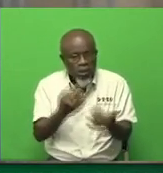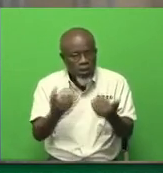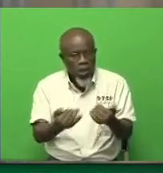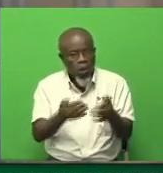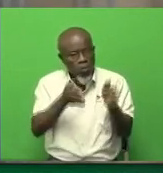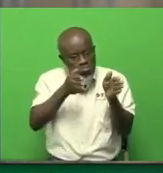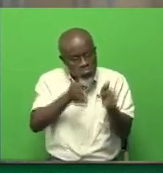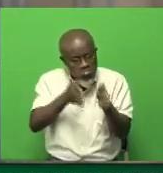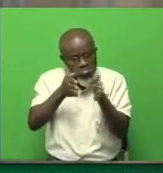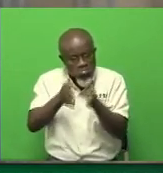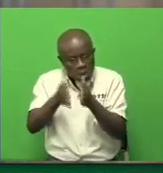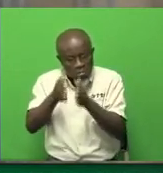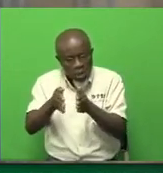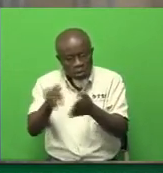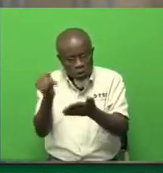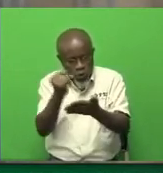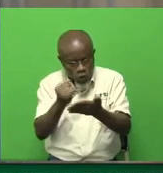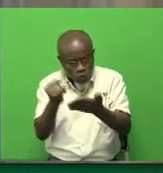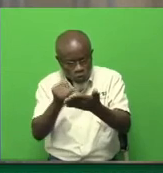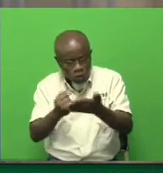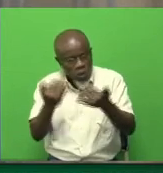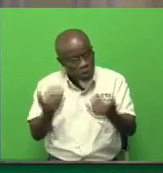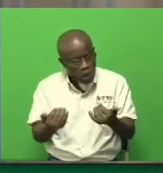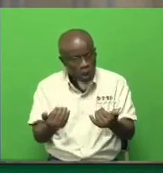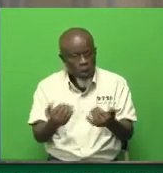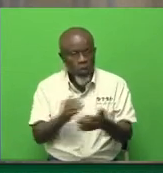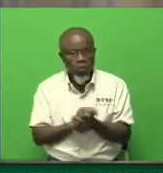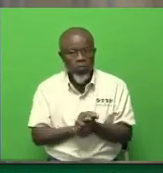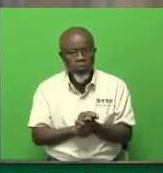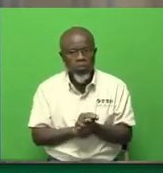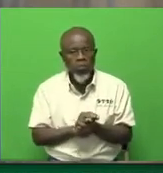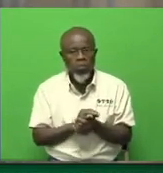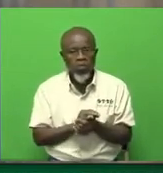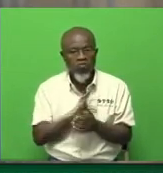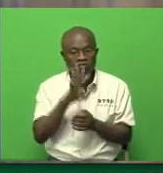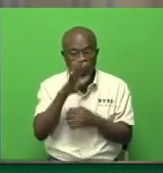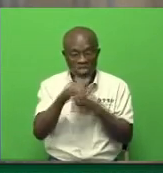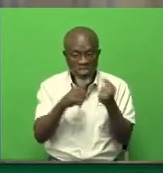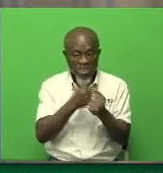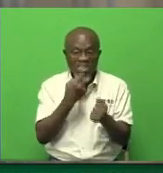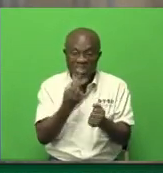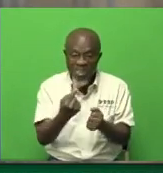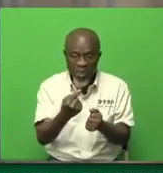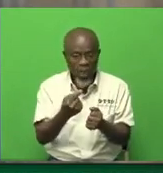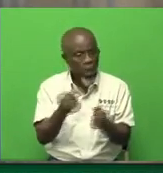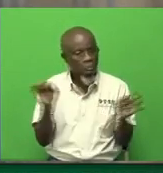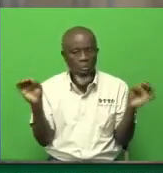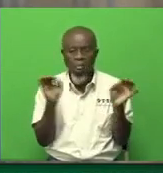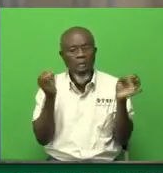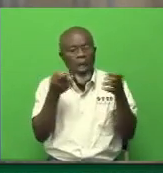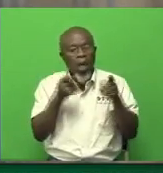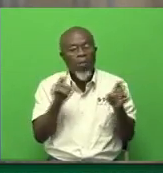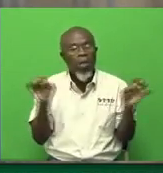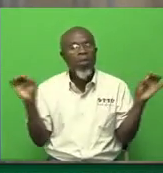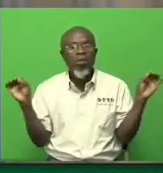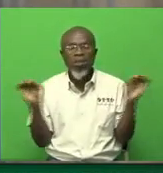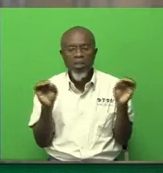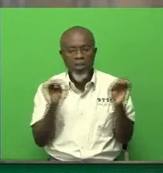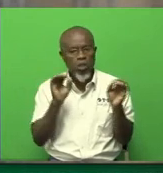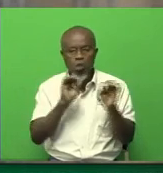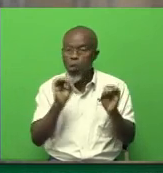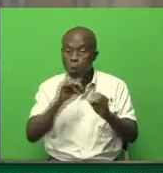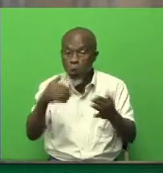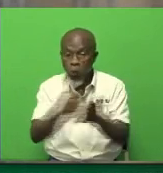Center four years since this was announced and nothing is happening nothing is happening so no new measures